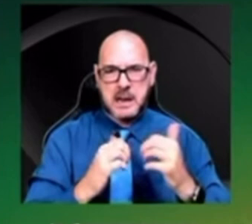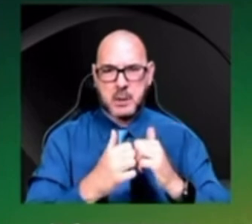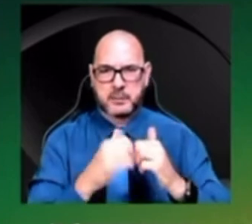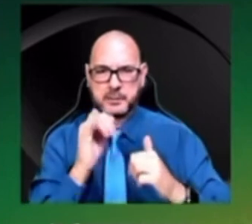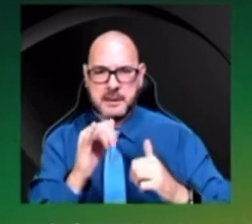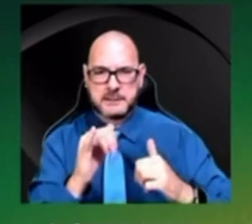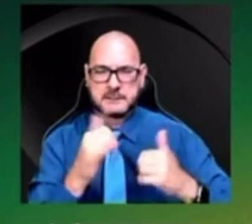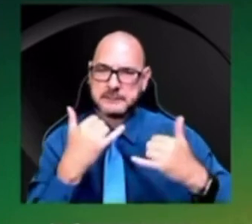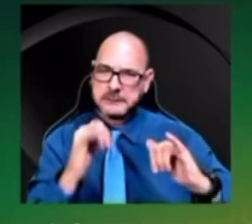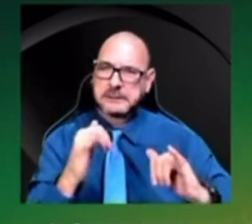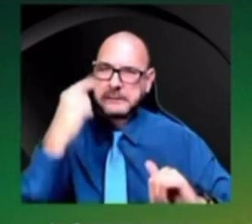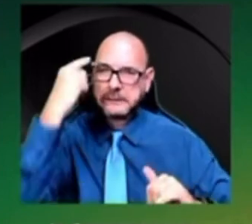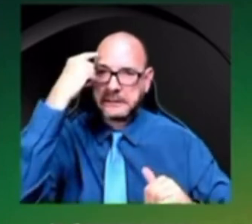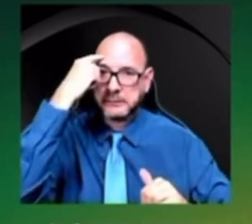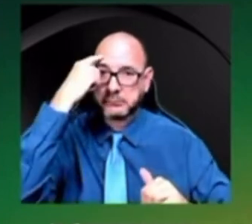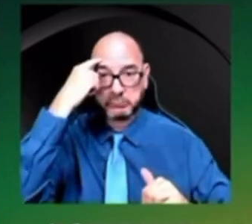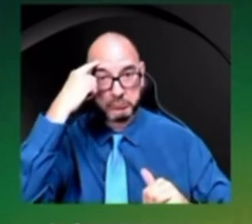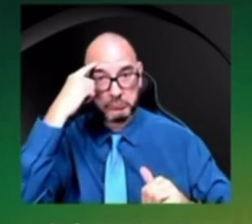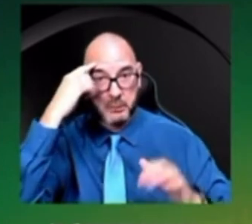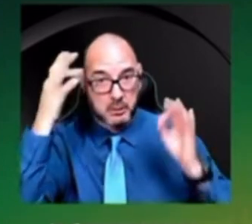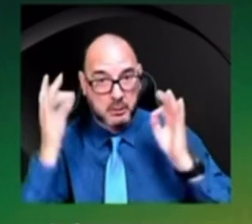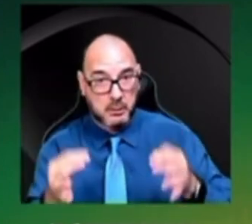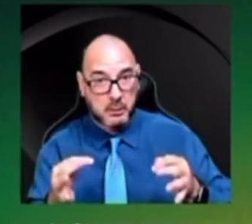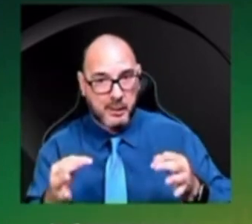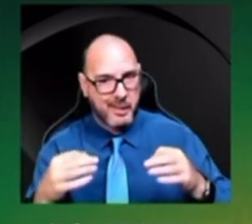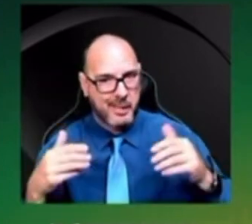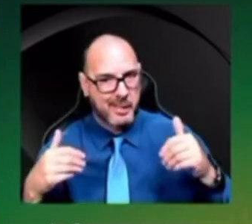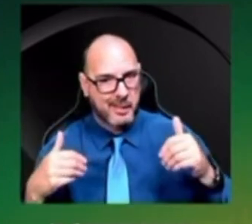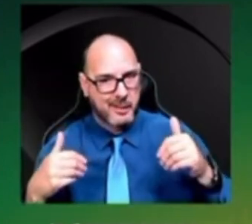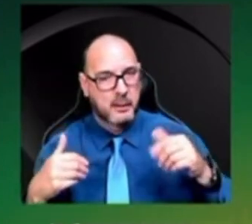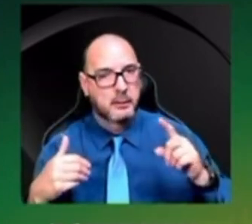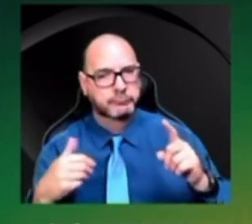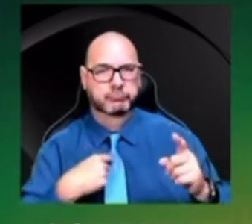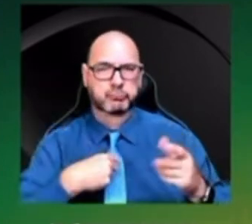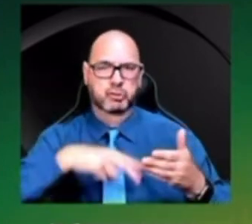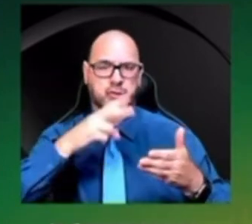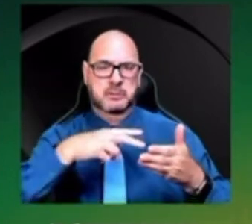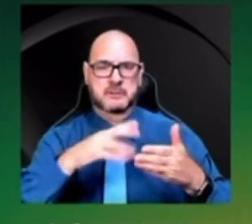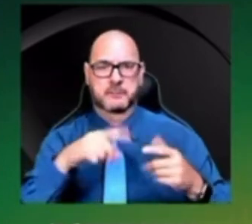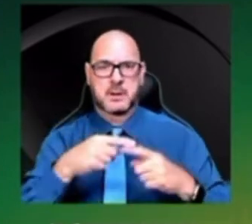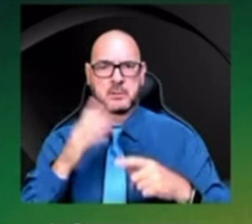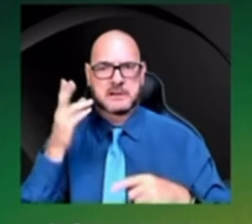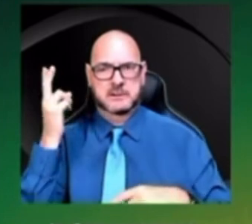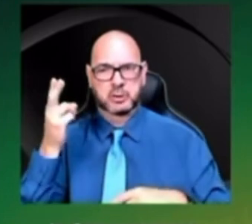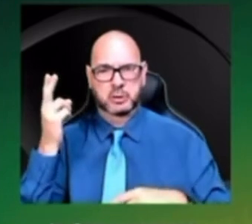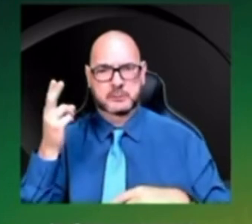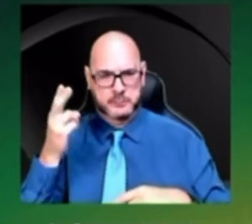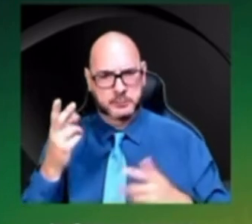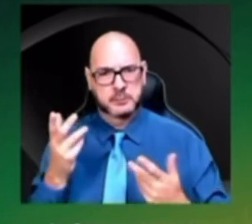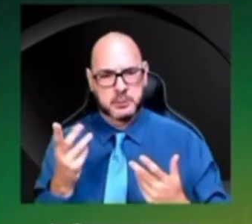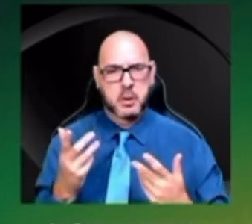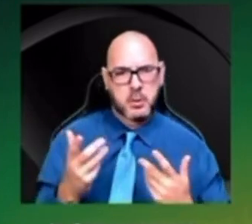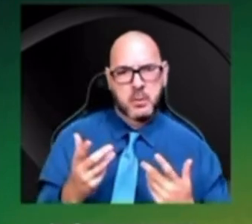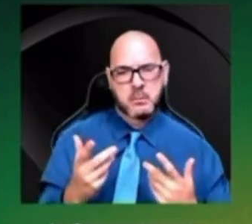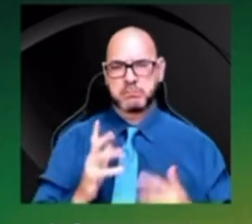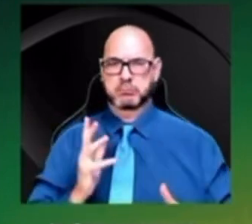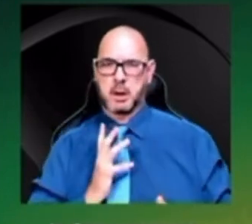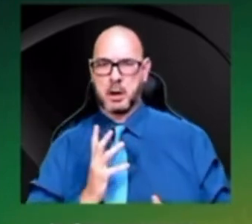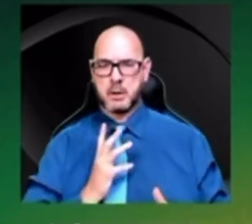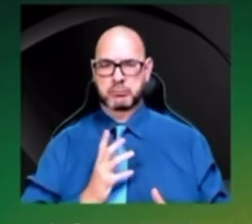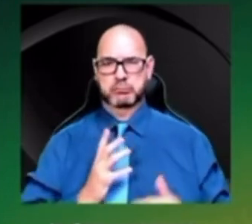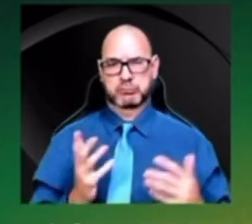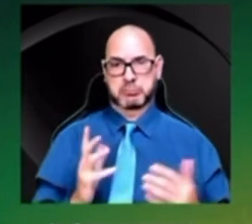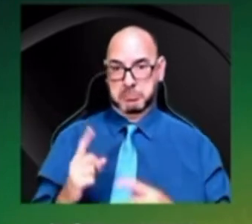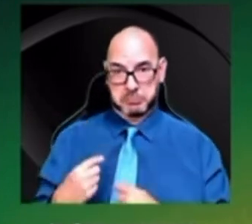It's one thing to read about it and learn history, as most of us have since the day we were born. And then to be